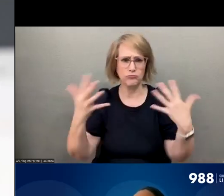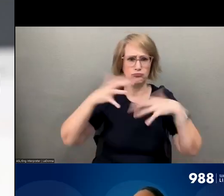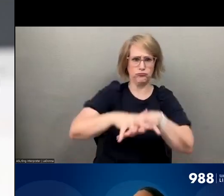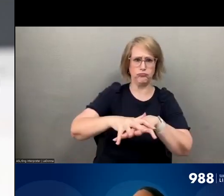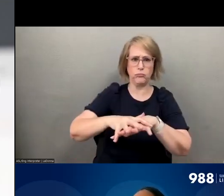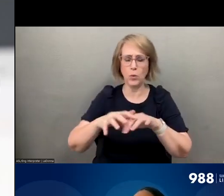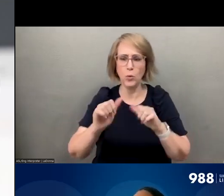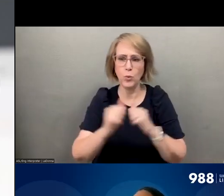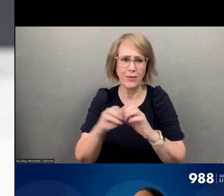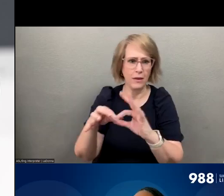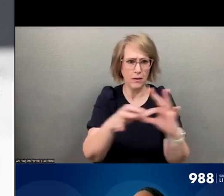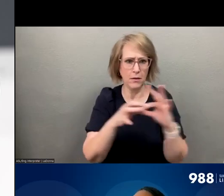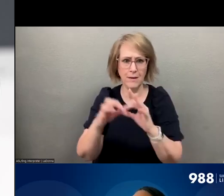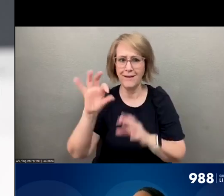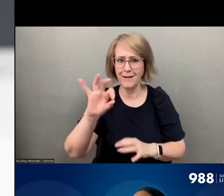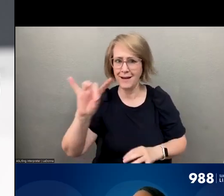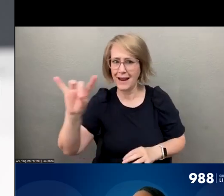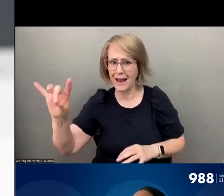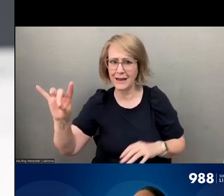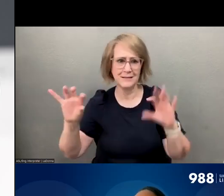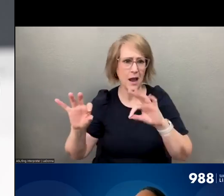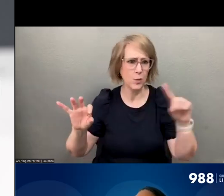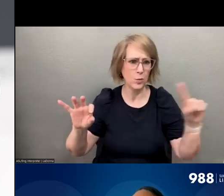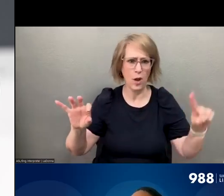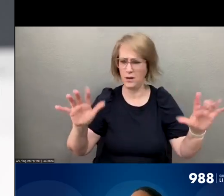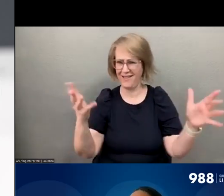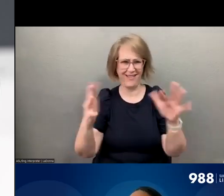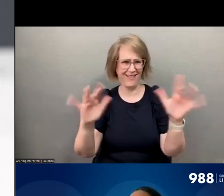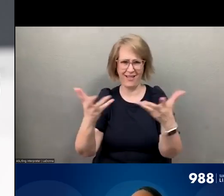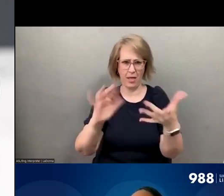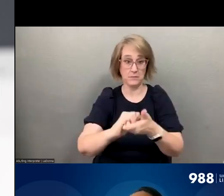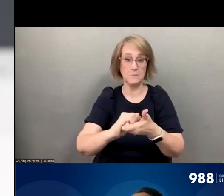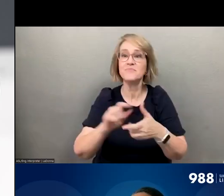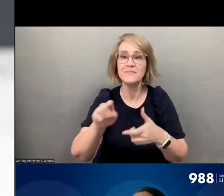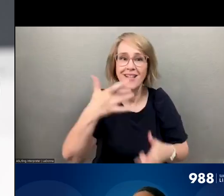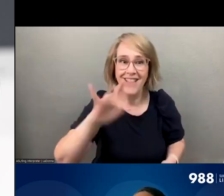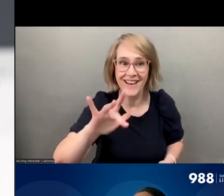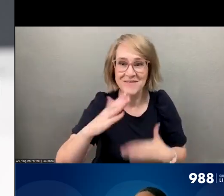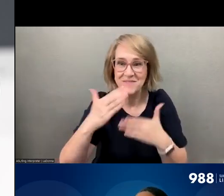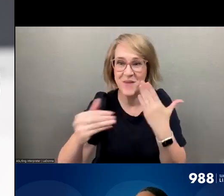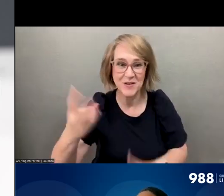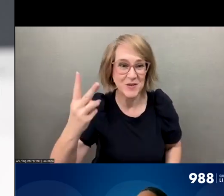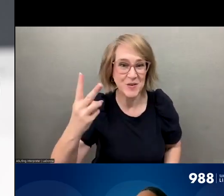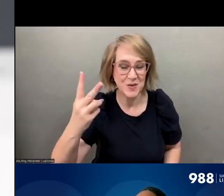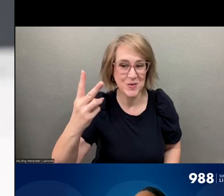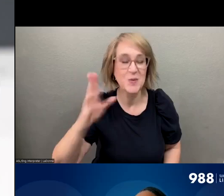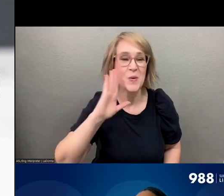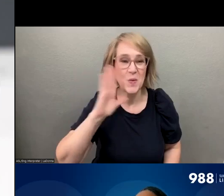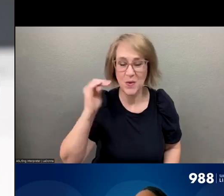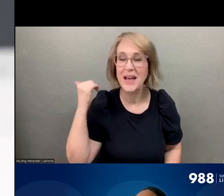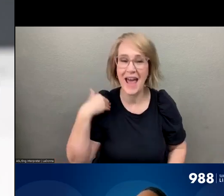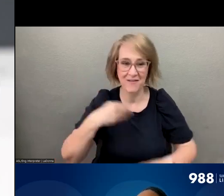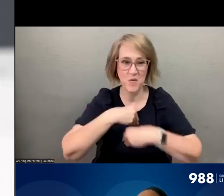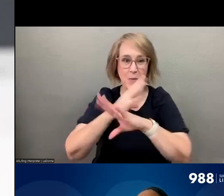the coordination of 988 and 911 services, you are in luck, because part 2 of that series is